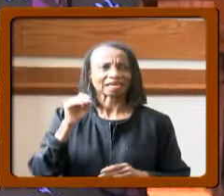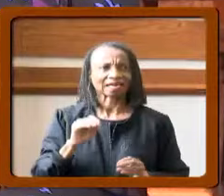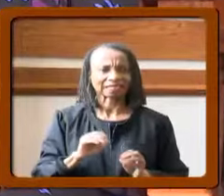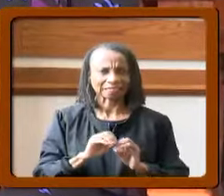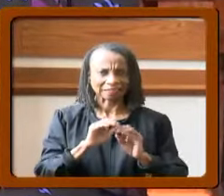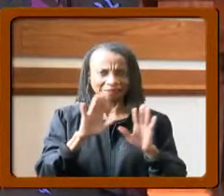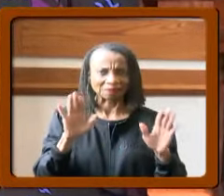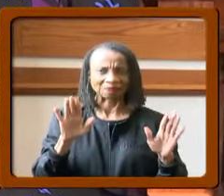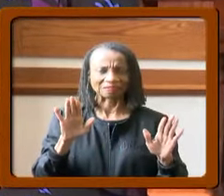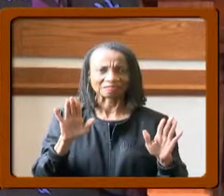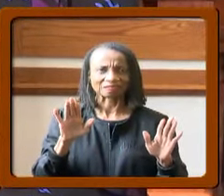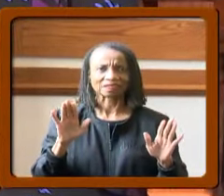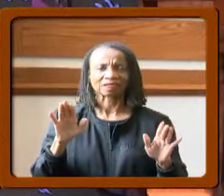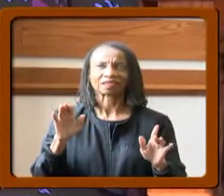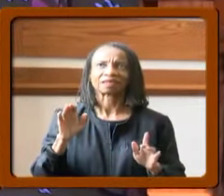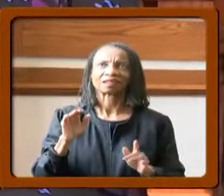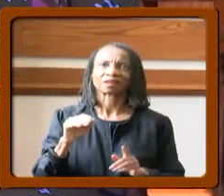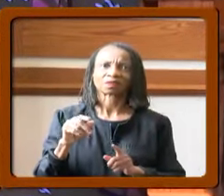The Word,